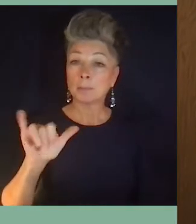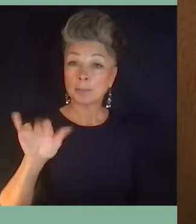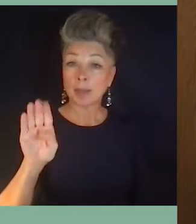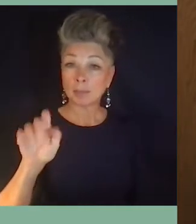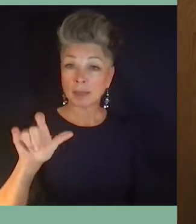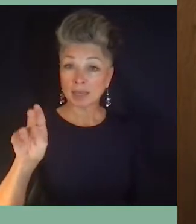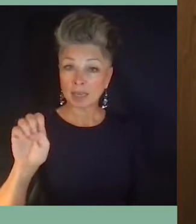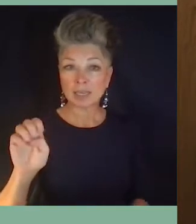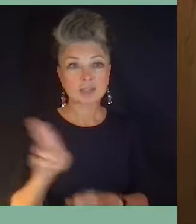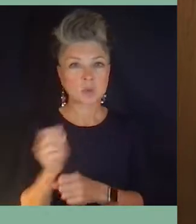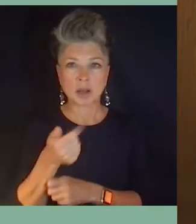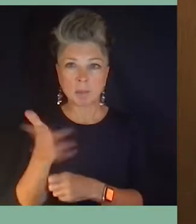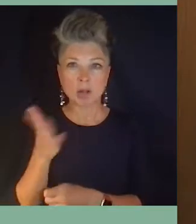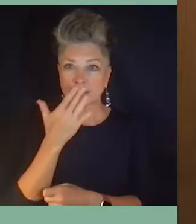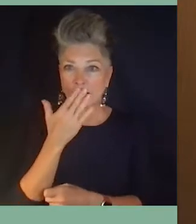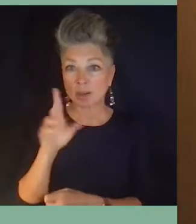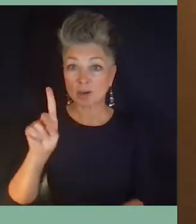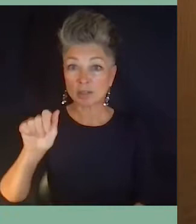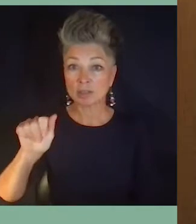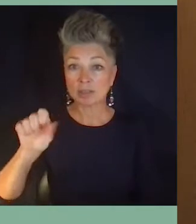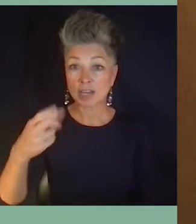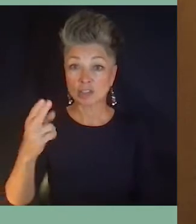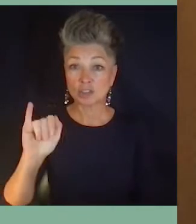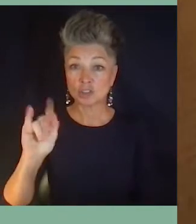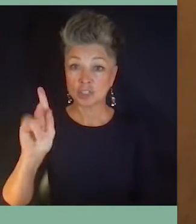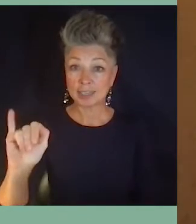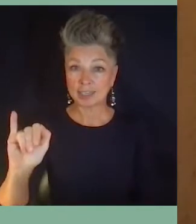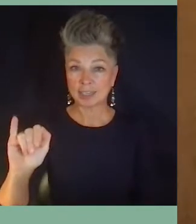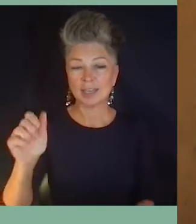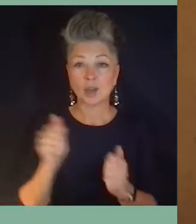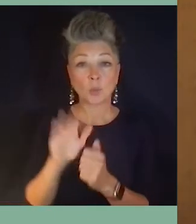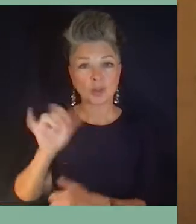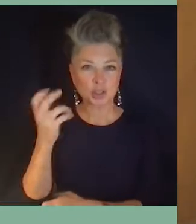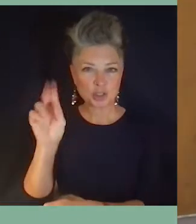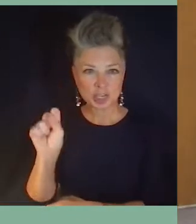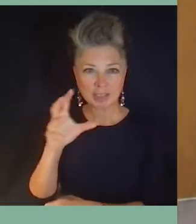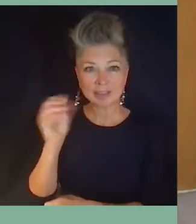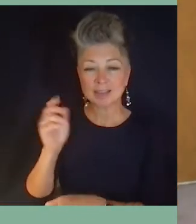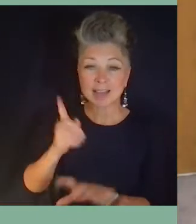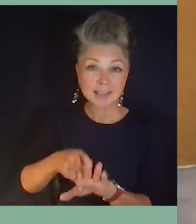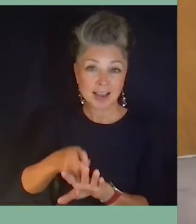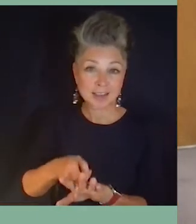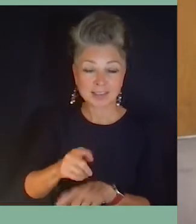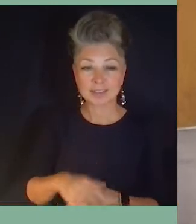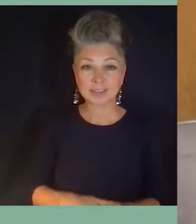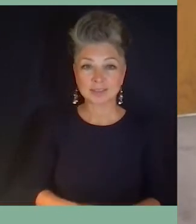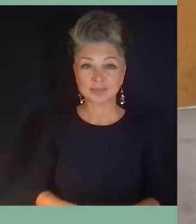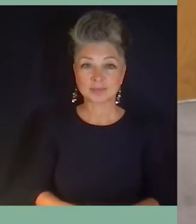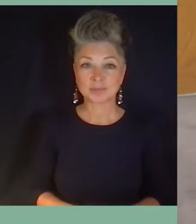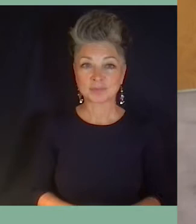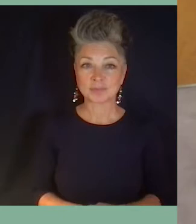Maybelline is wearing a multicolored dashiki for us today with her fitted jeans and sandals